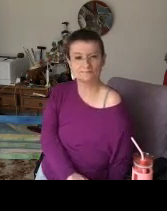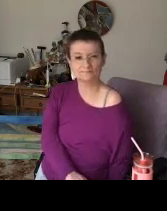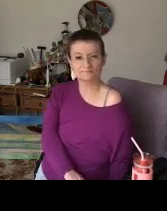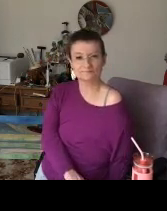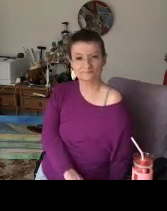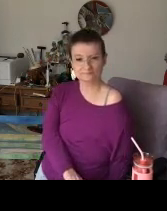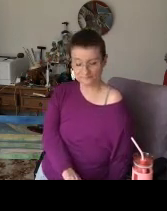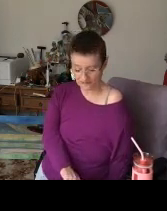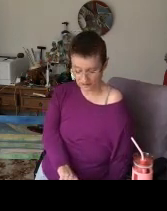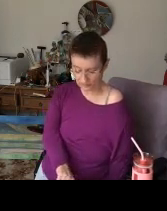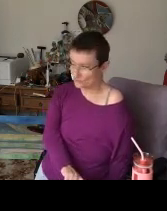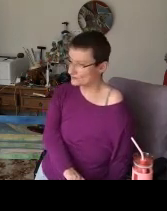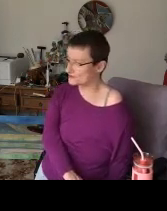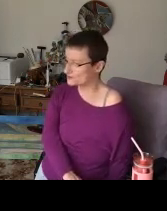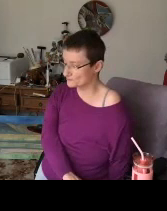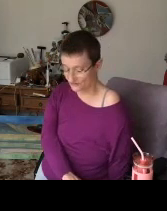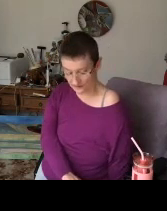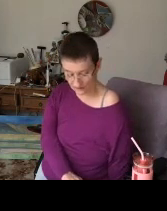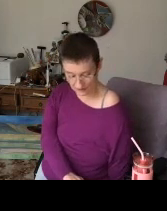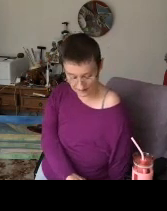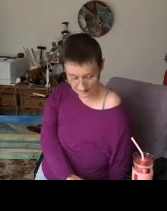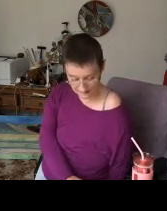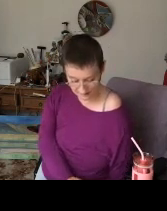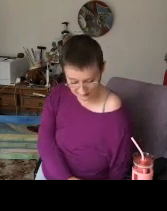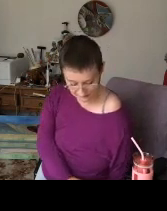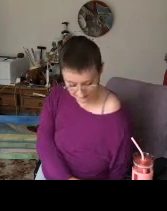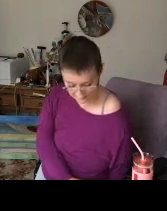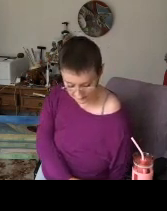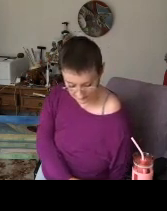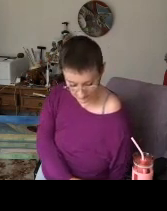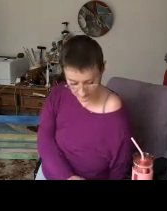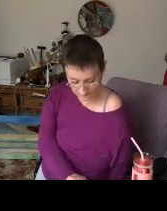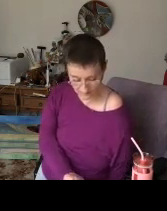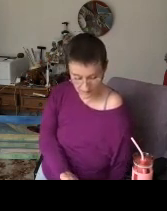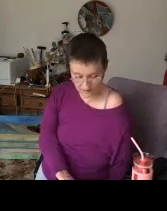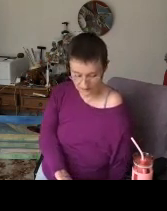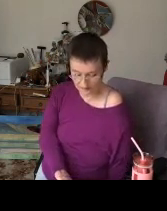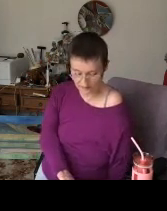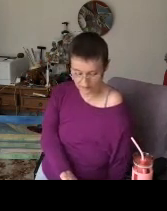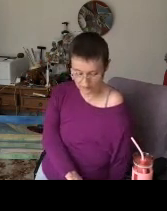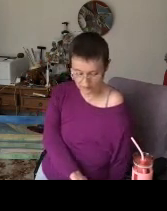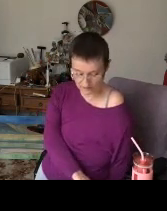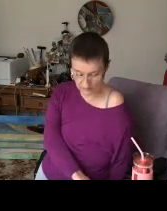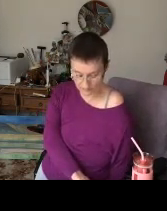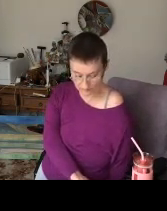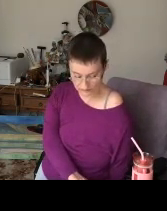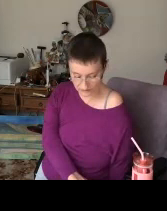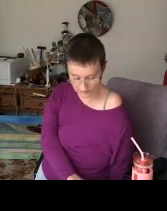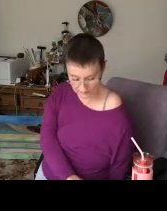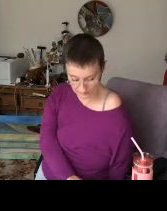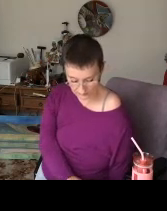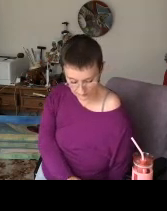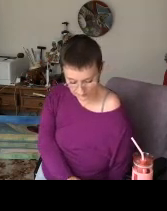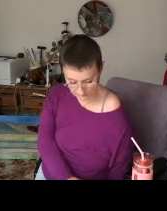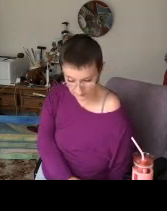Gallery. She brought her instruments along, and we did an